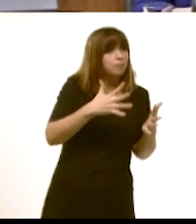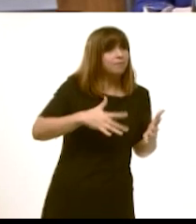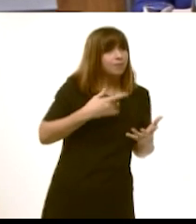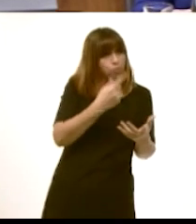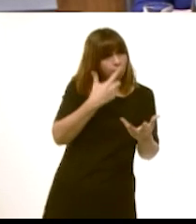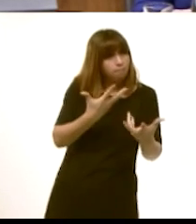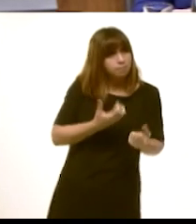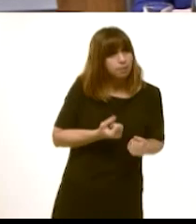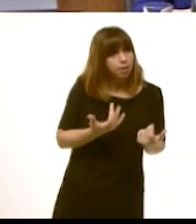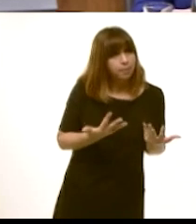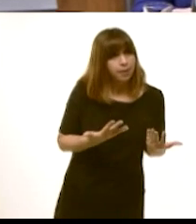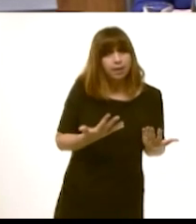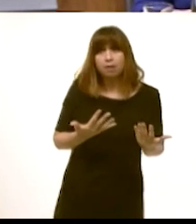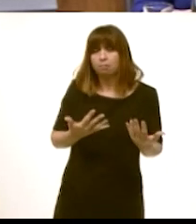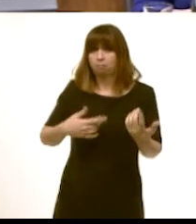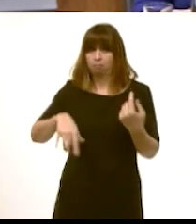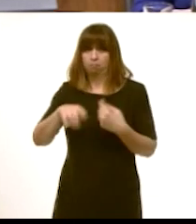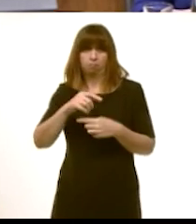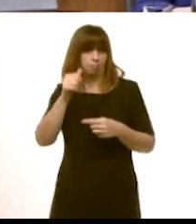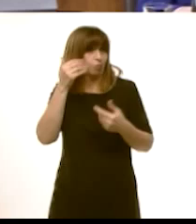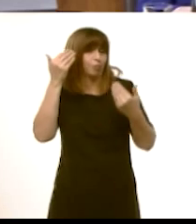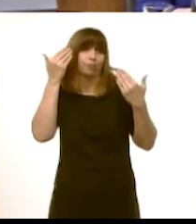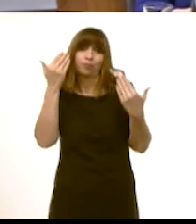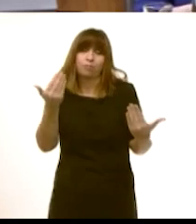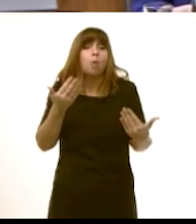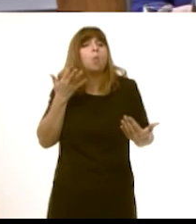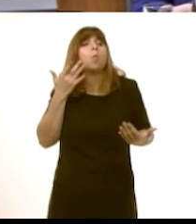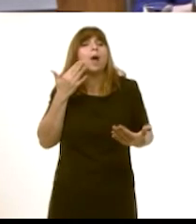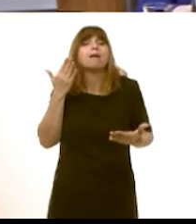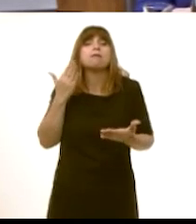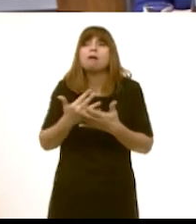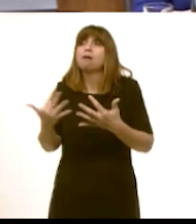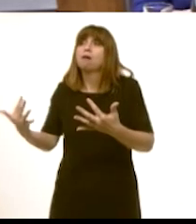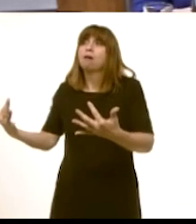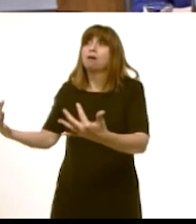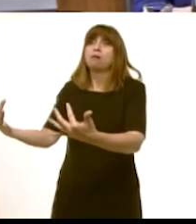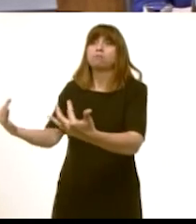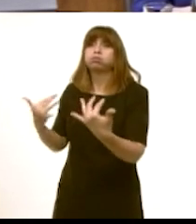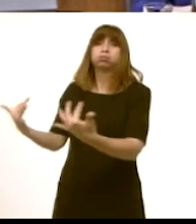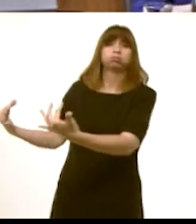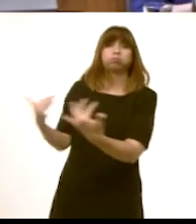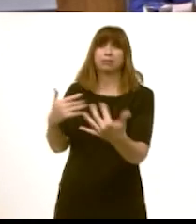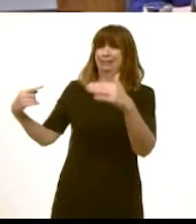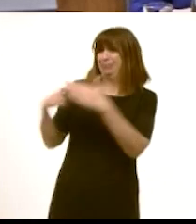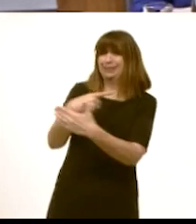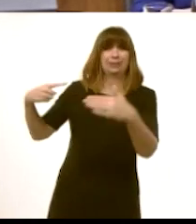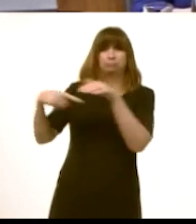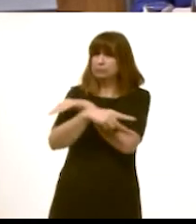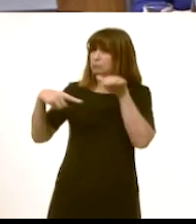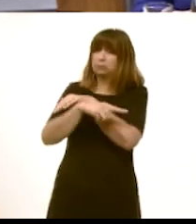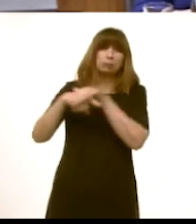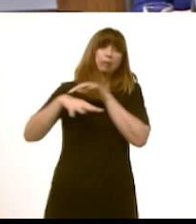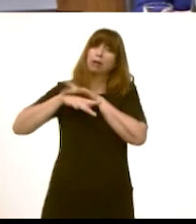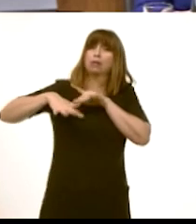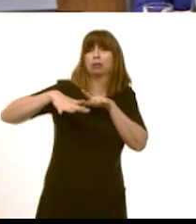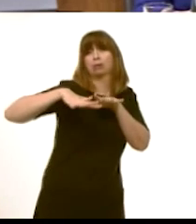bear in mind, of course, that nobody has any idea as to when this human flow will stop. It's going to carry on while there is